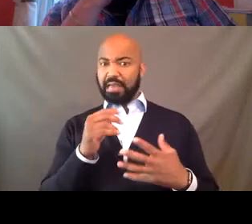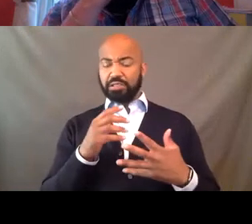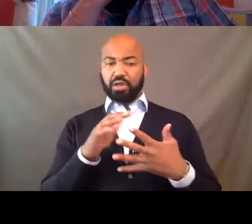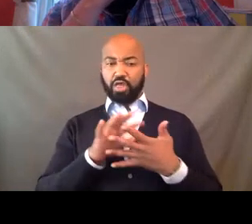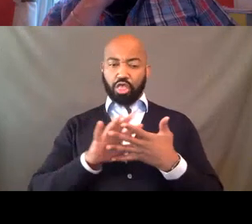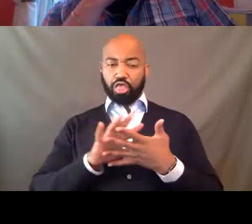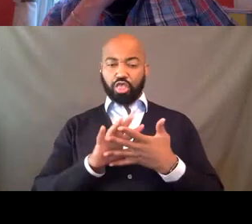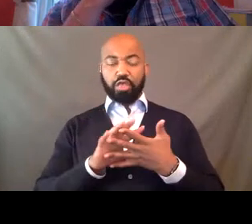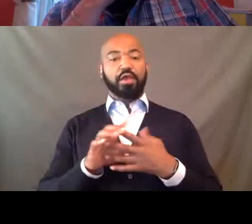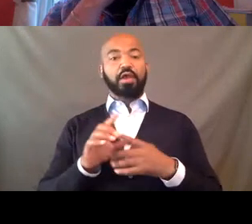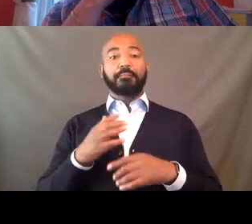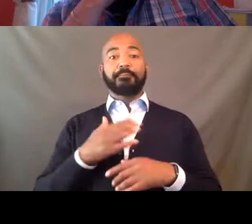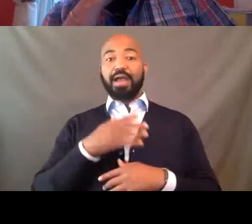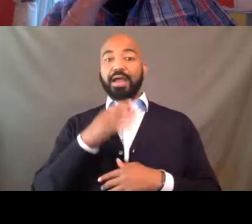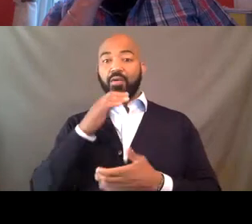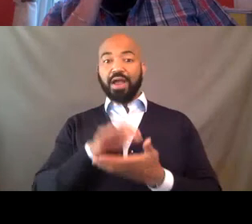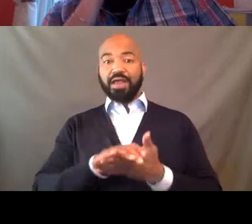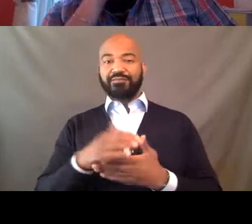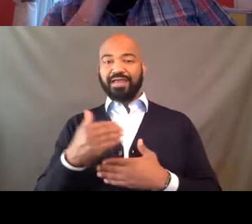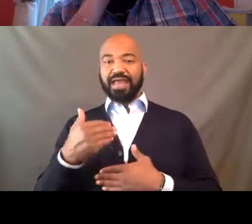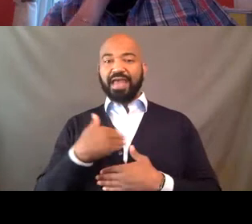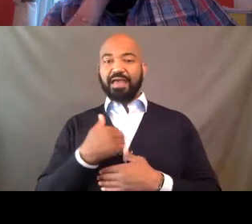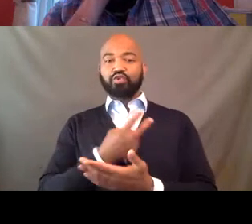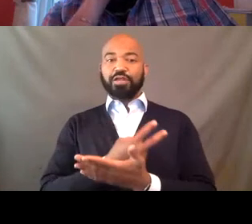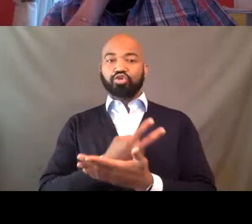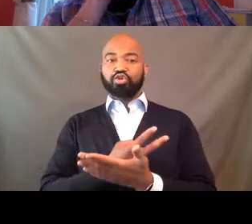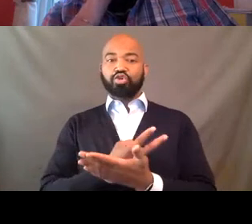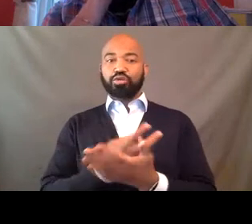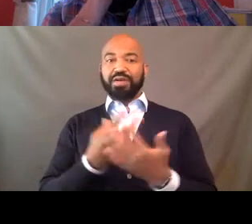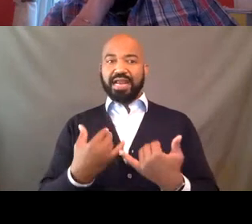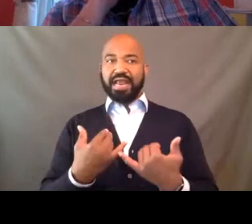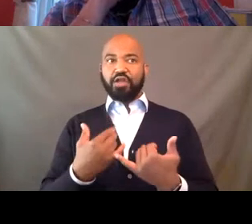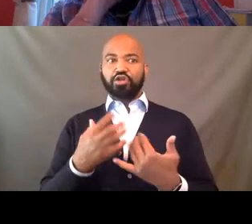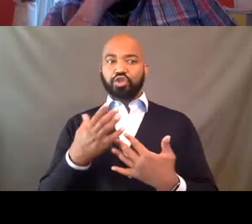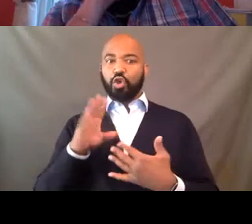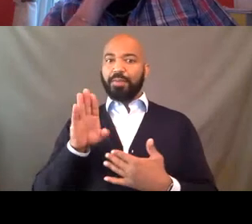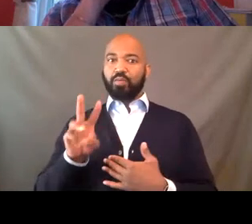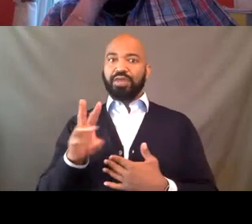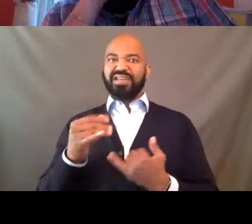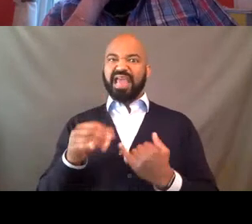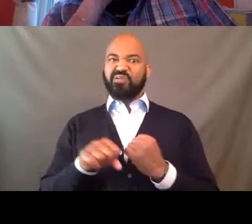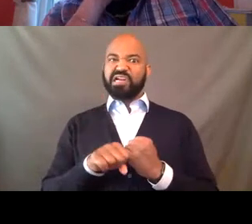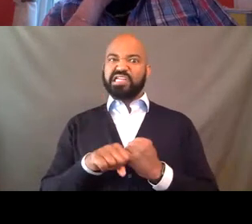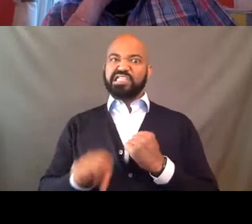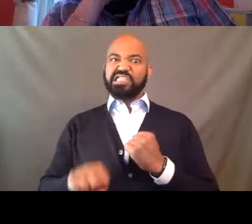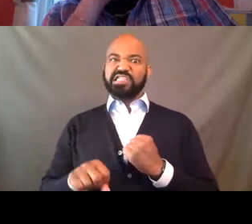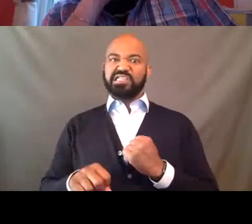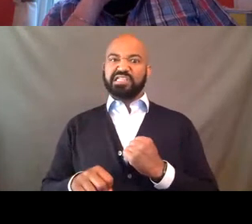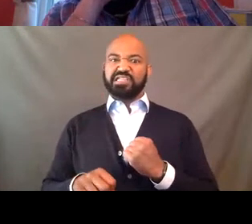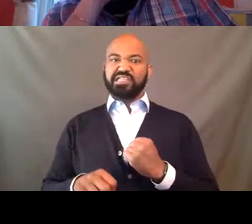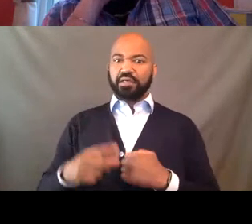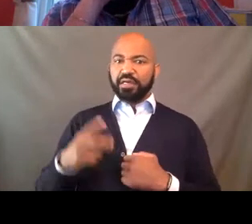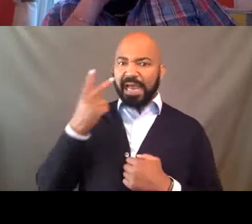we're stretching our bandwidth probably to its limits right now, but hopefully it'll be okay. Yeah, I can see some smoke coming out